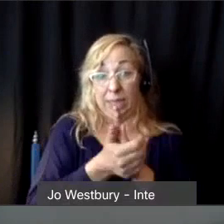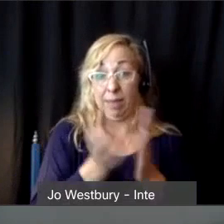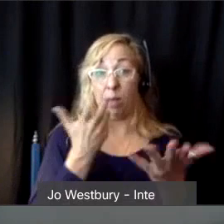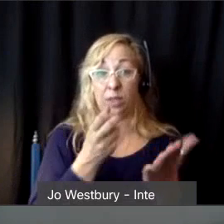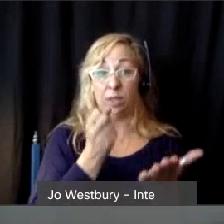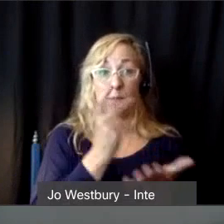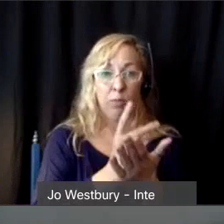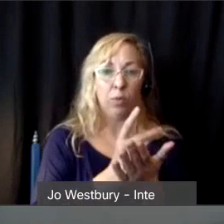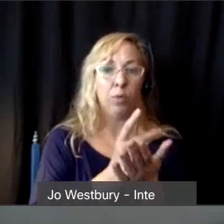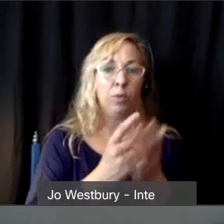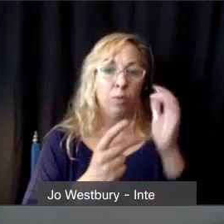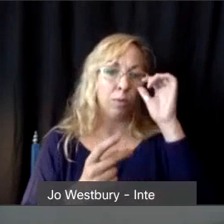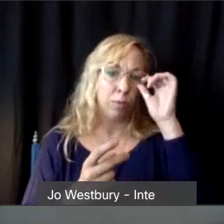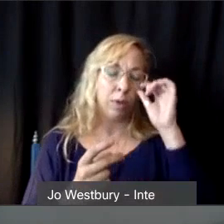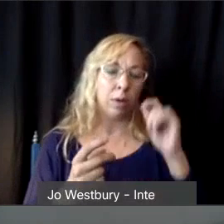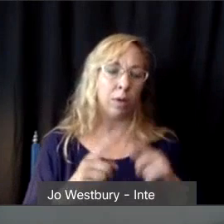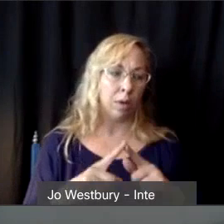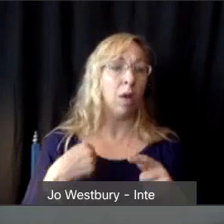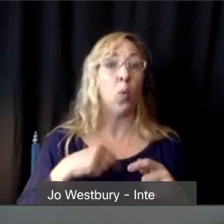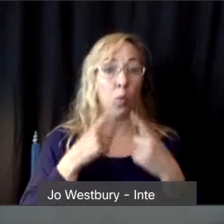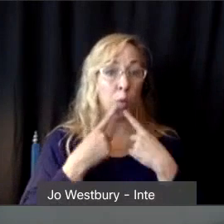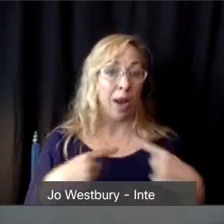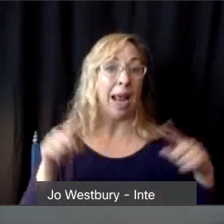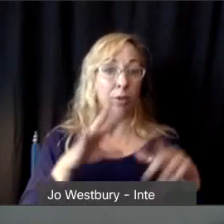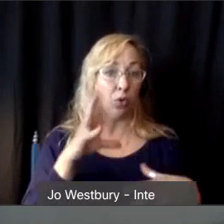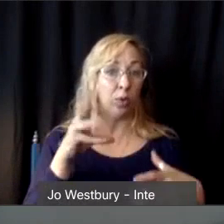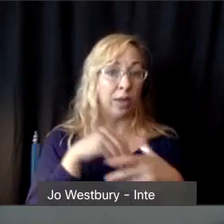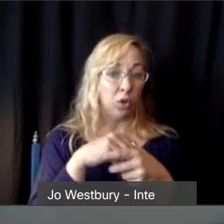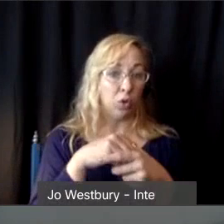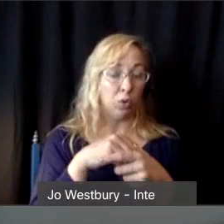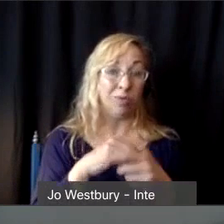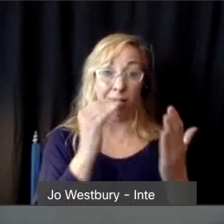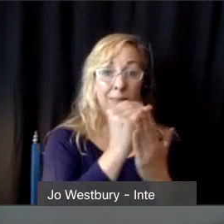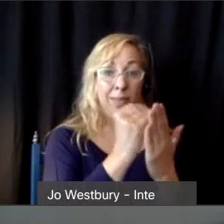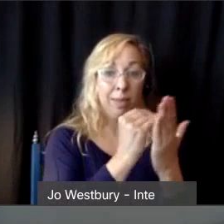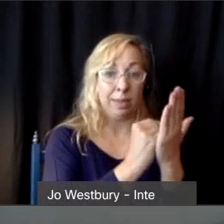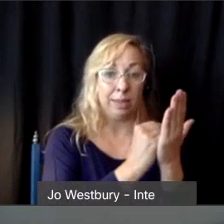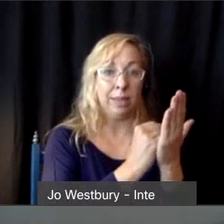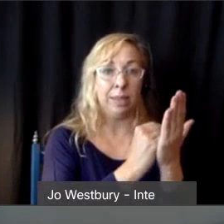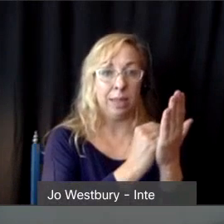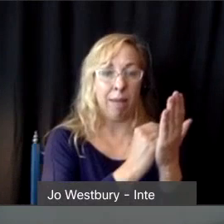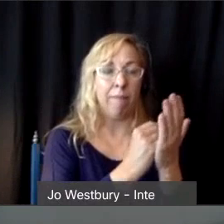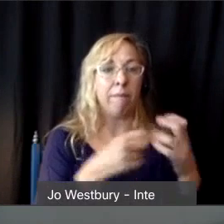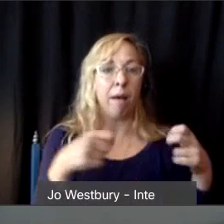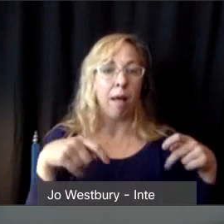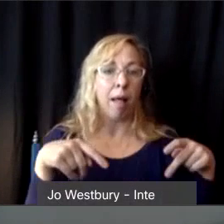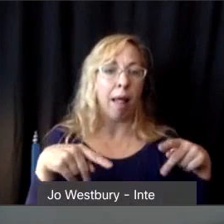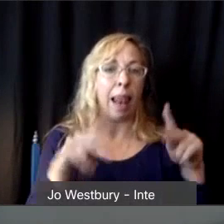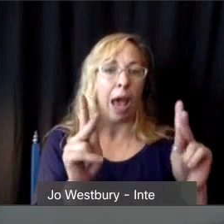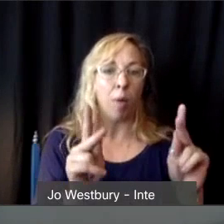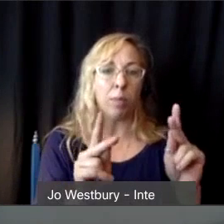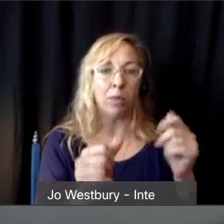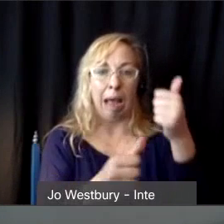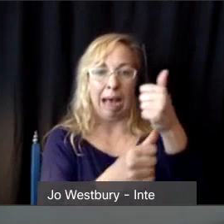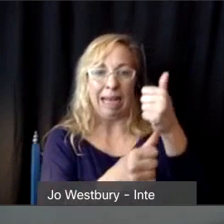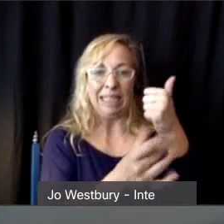ISF waiver, we were able to include a list of allowable assistive technology